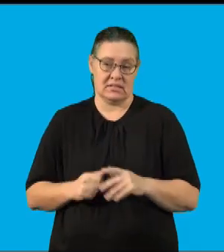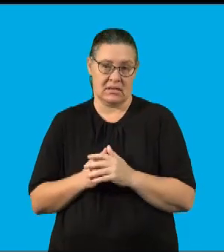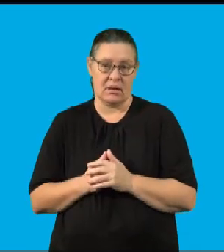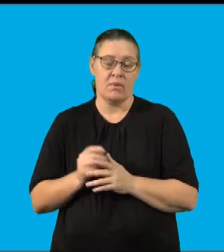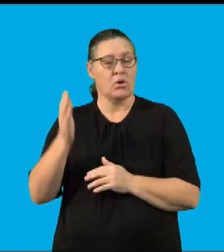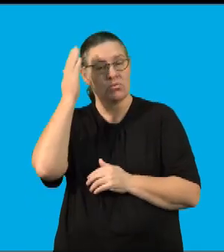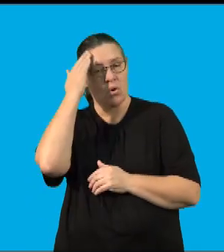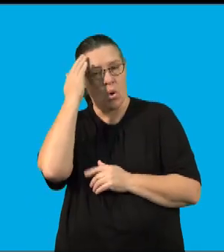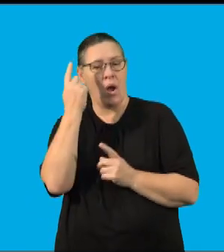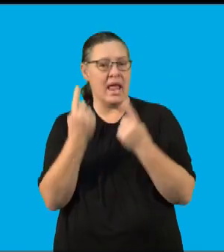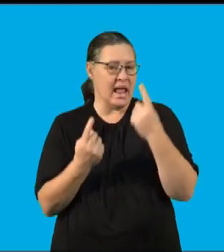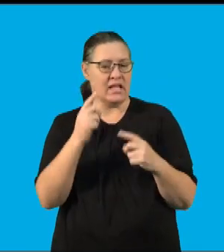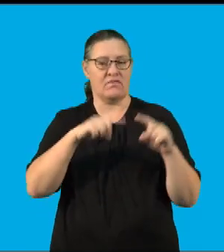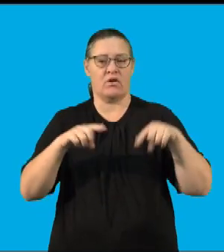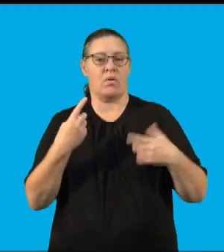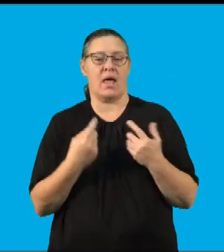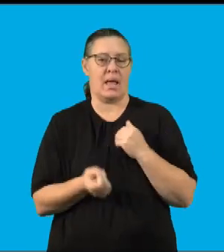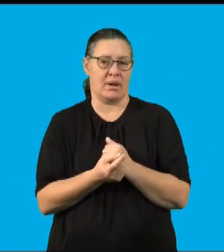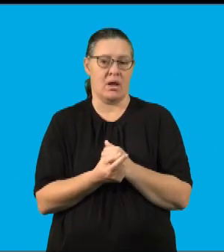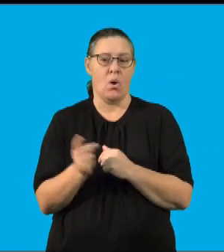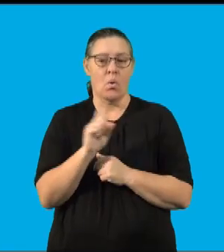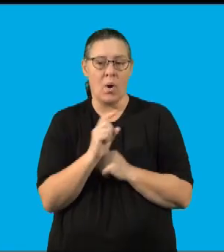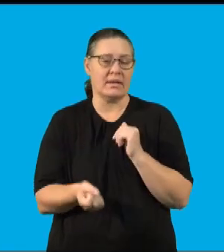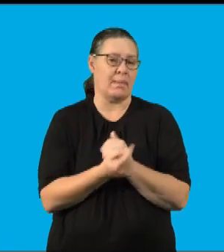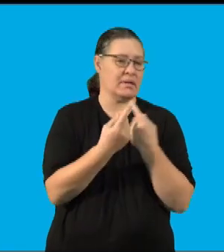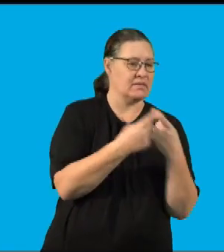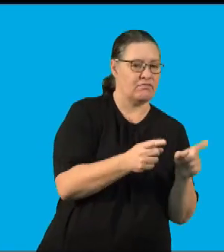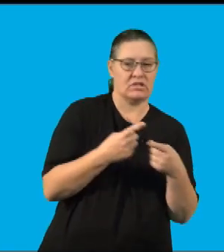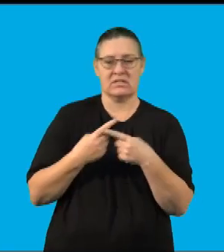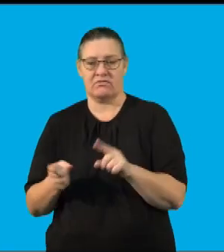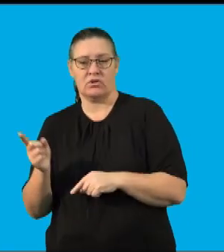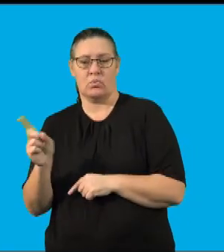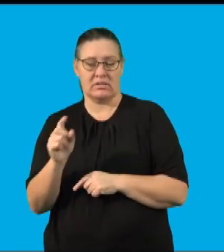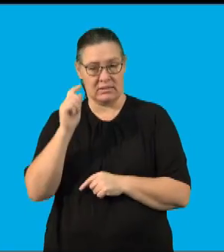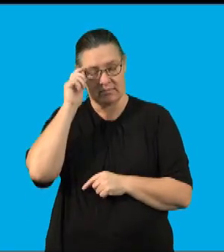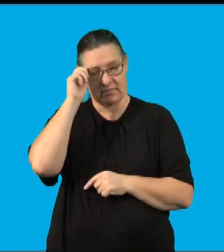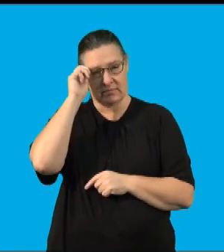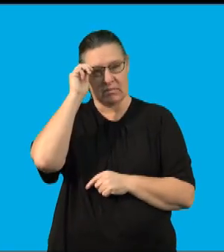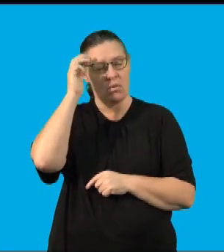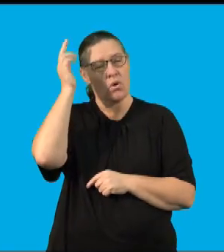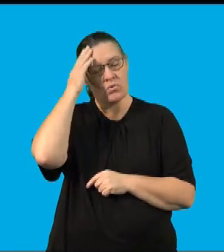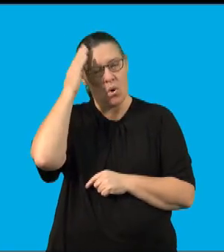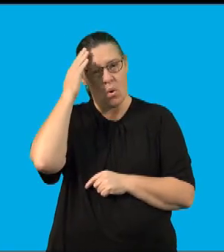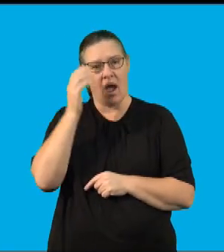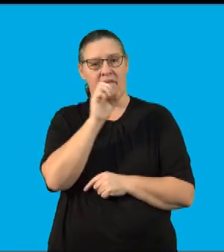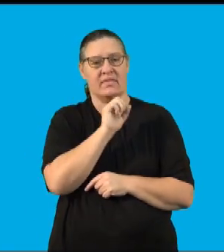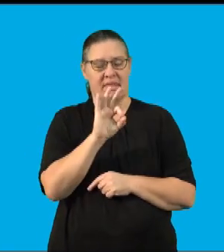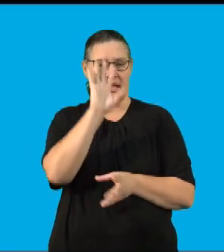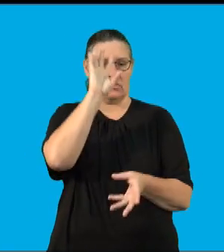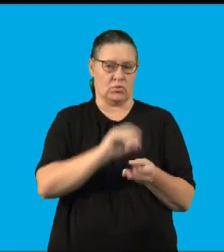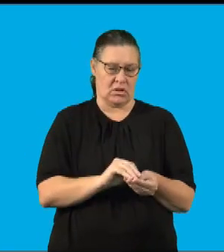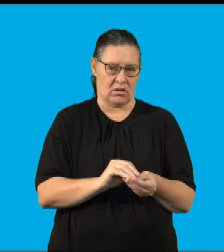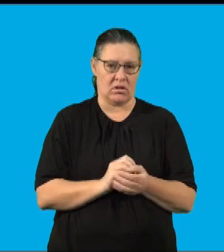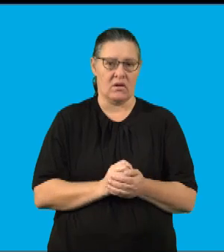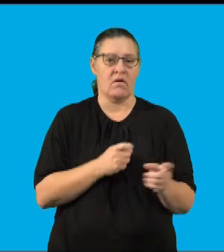physics as well. We need to know what happens on each variable, what makes each variable to be different from the other variables. We know that